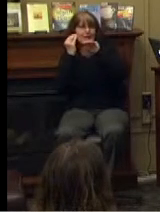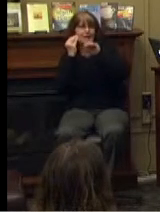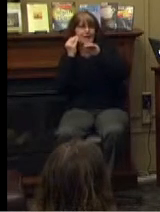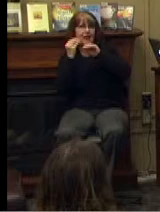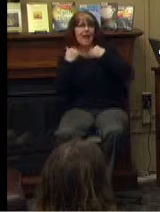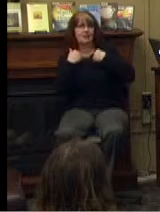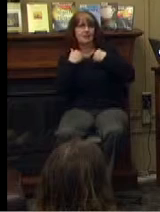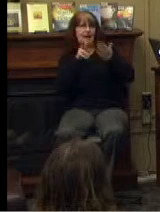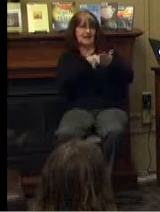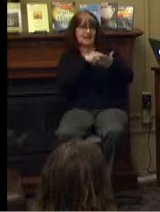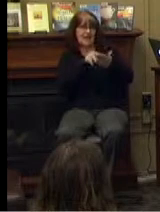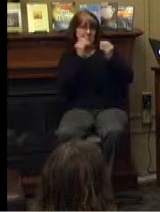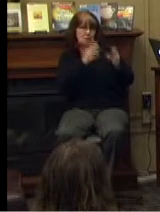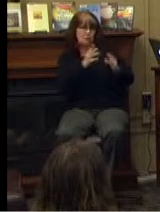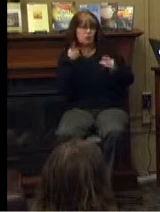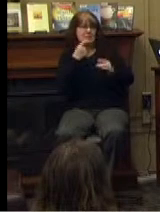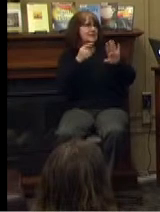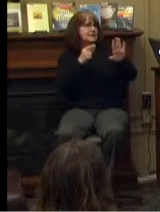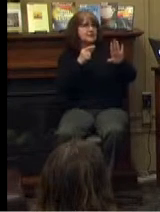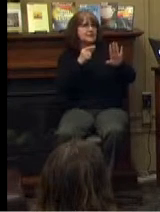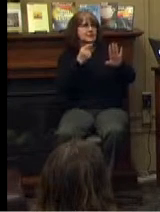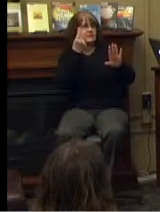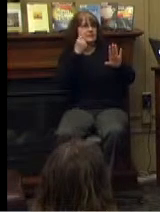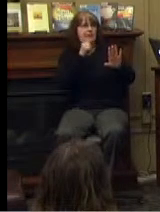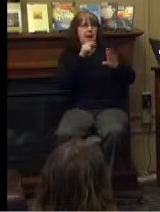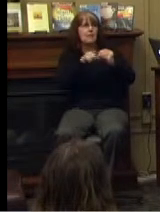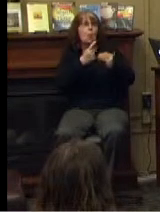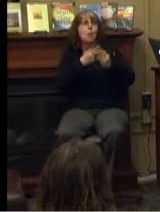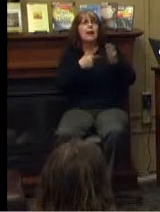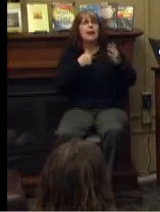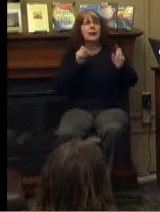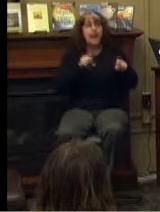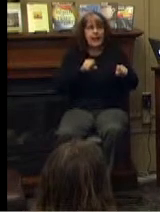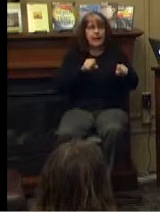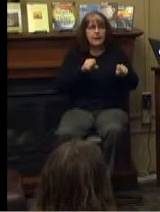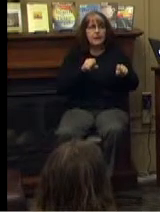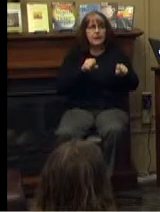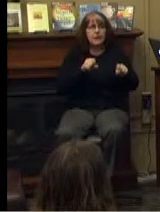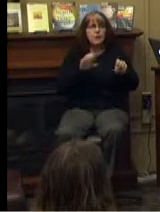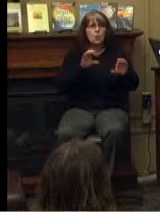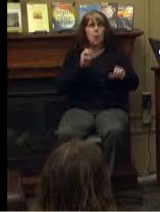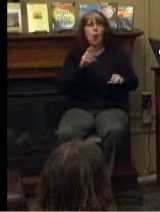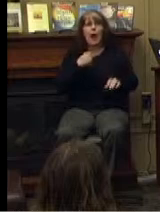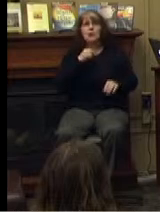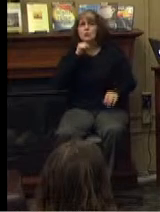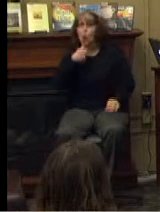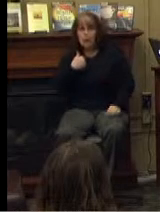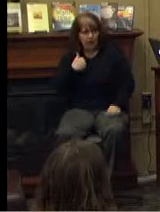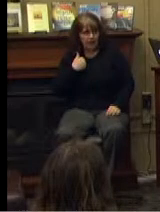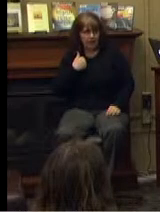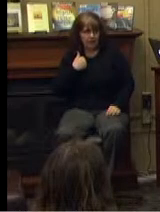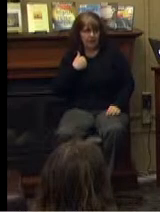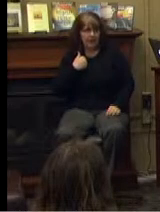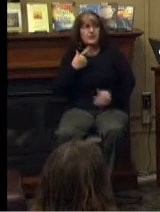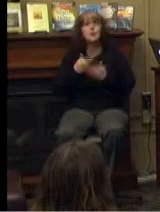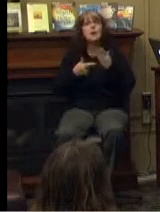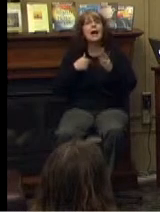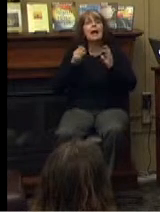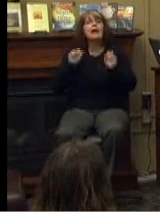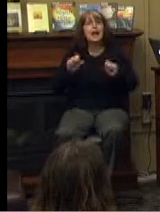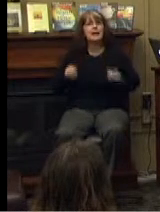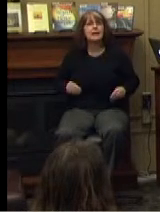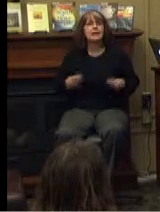her the moves, was that it's not about what I can do, or I don't have, or I do have, it's about what I can